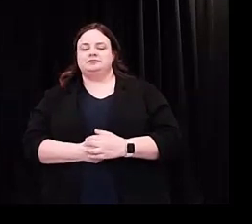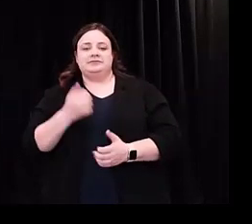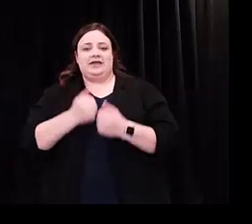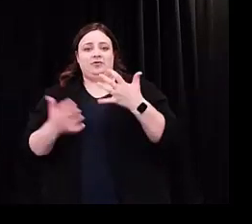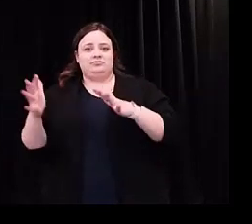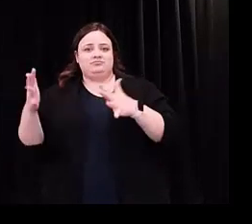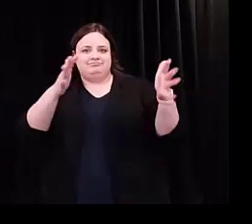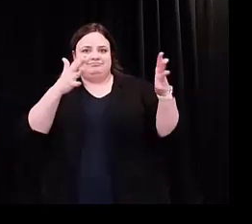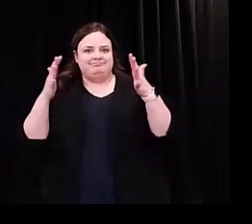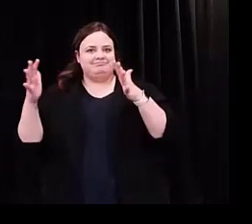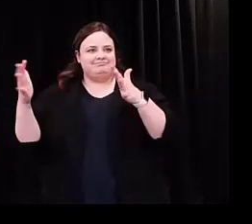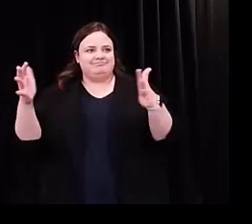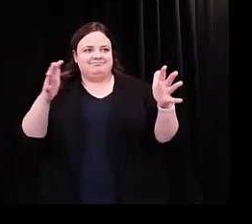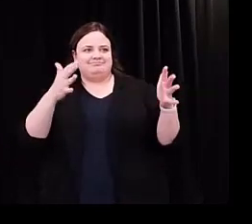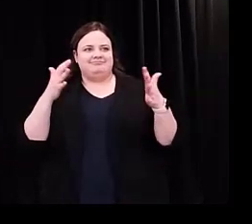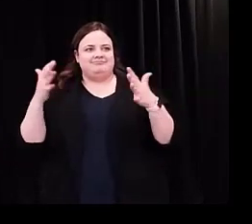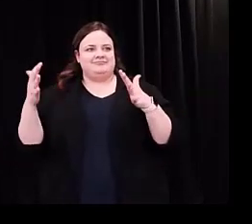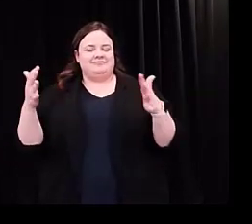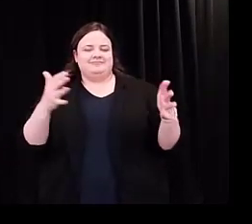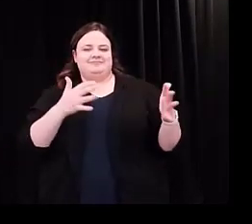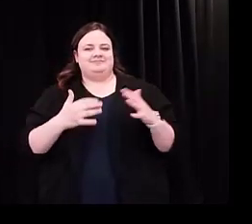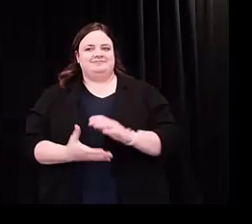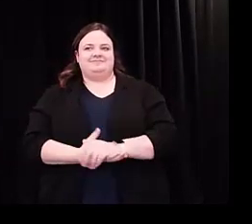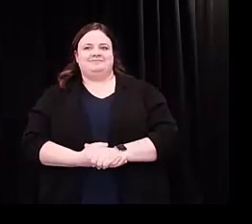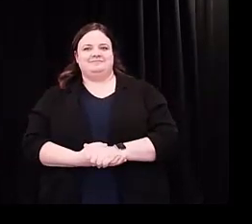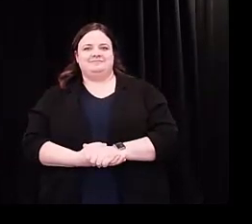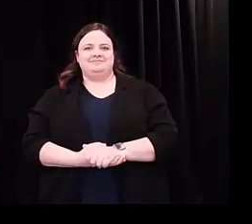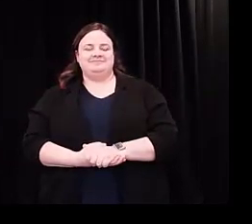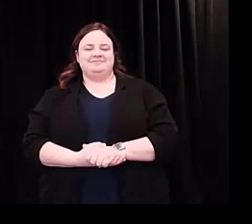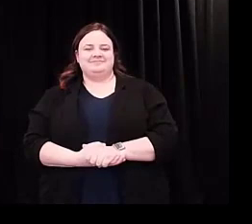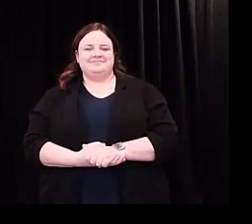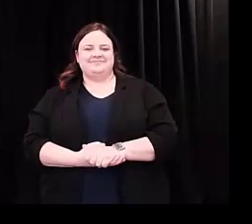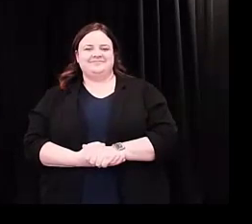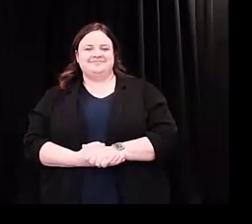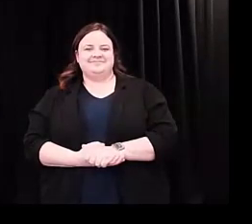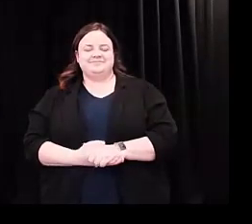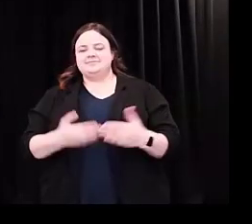give a round of applause to Darren? Thank you.